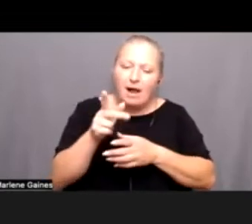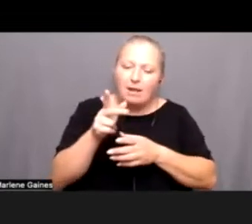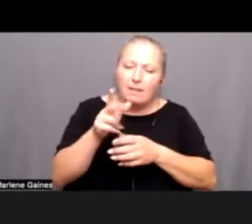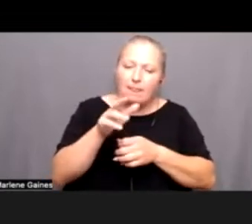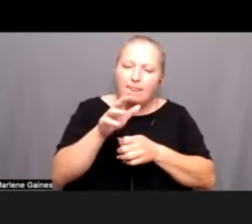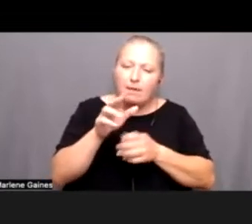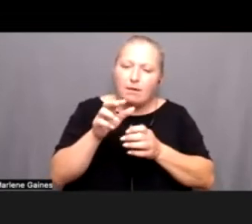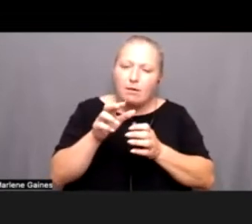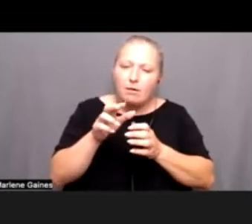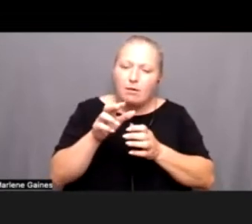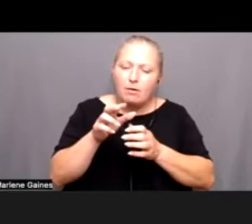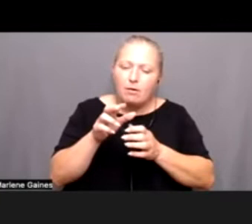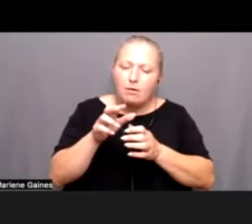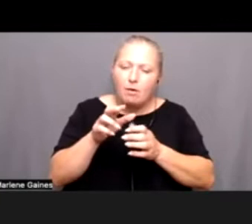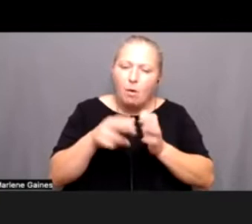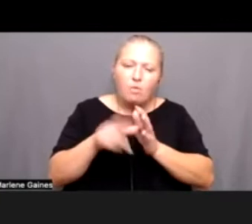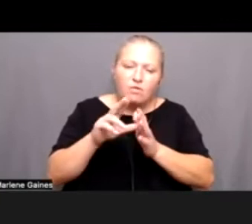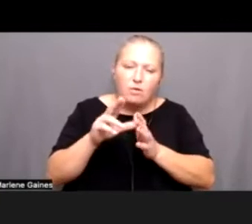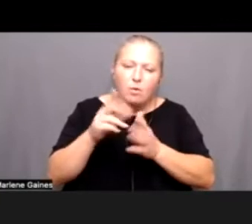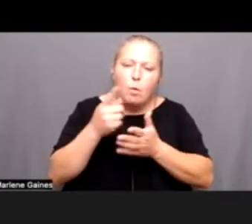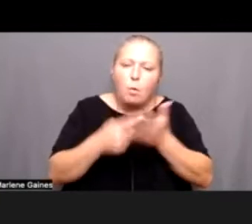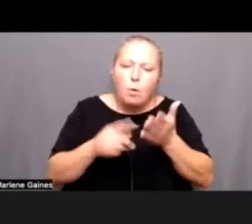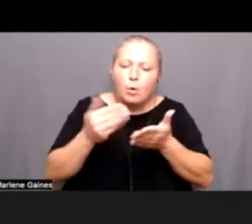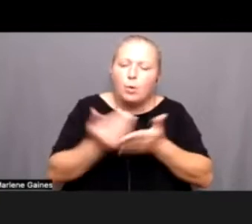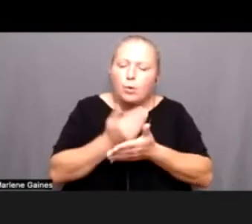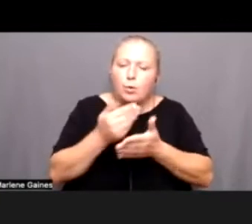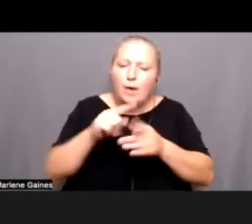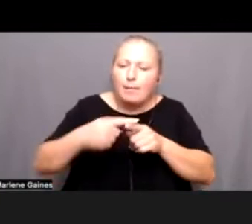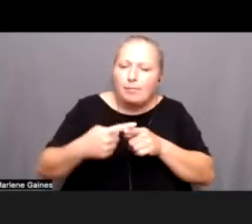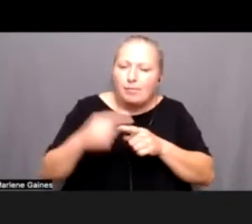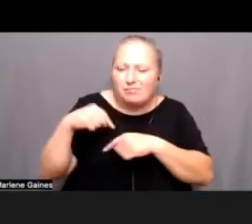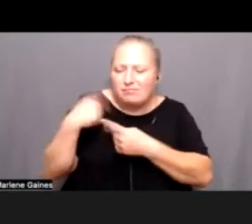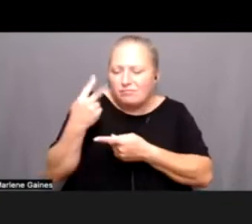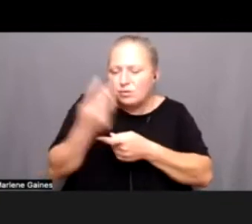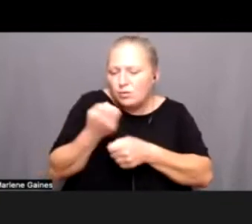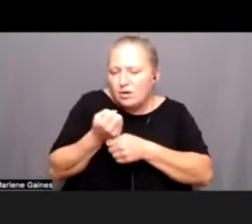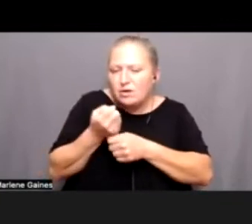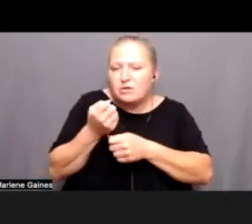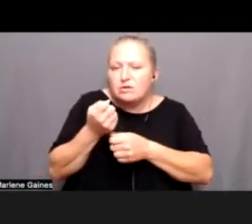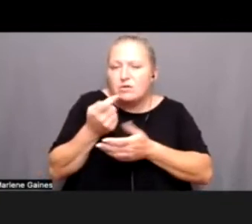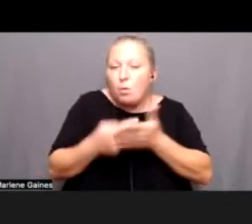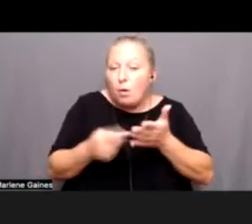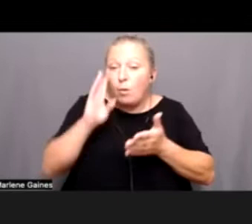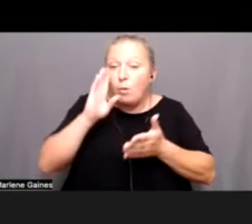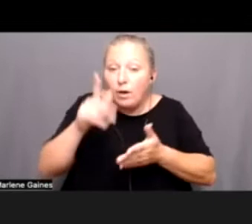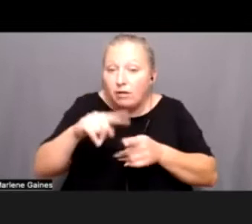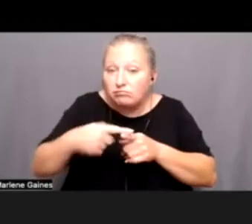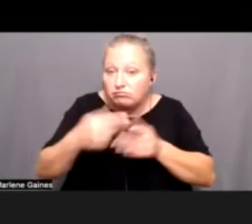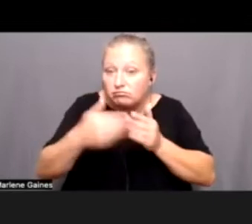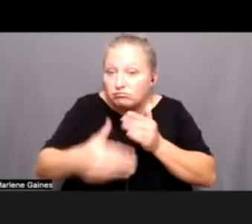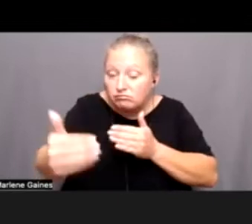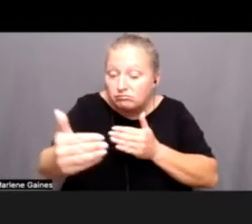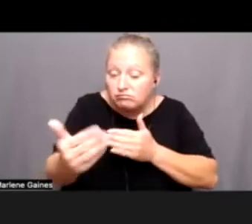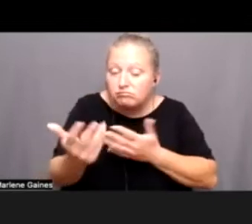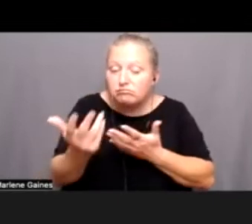of what's been newly implemented over the past couple of years, what's slated to be implemented moving forward, and